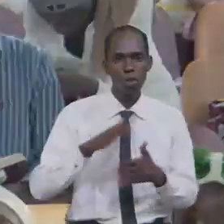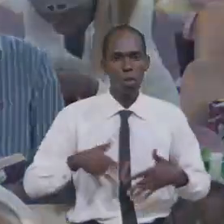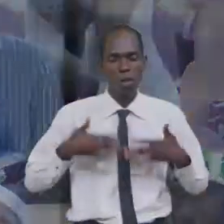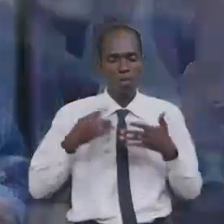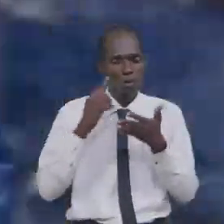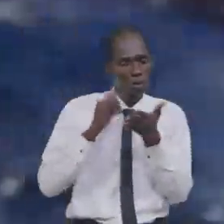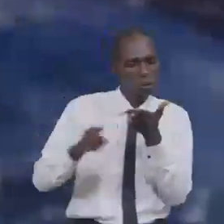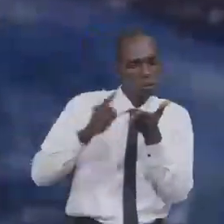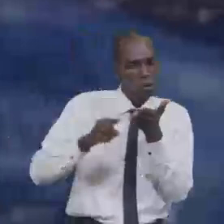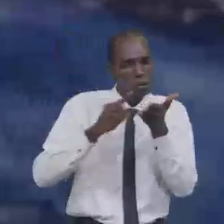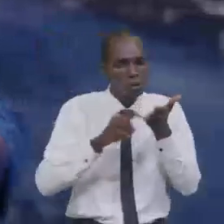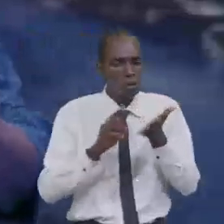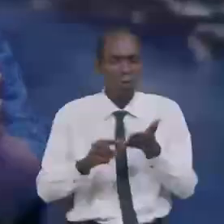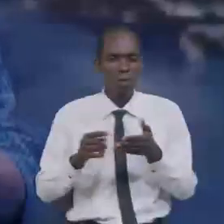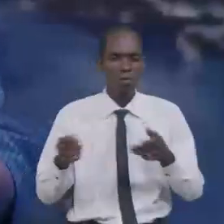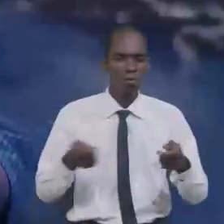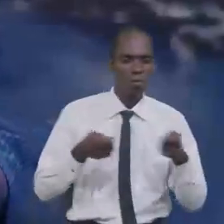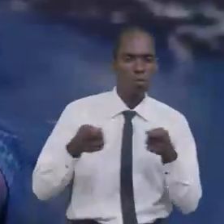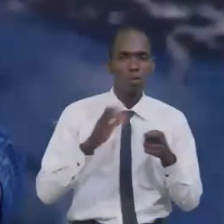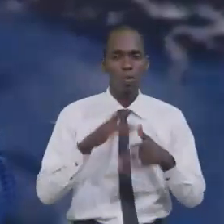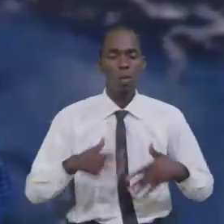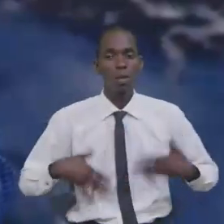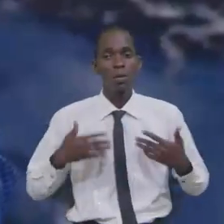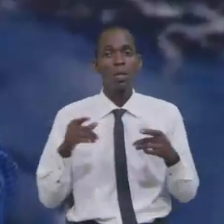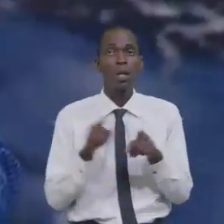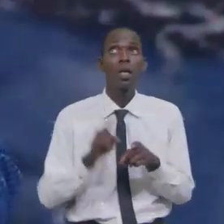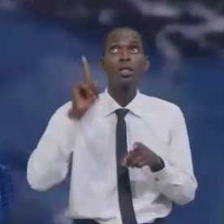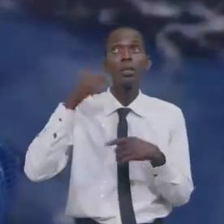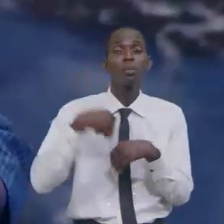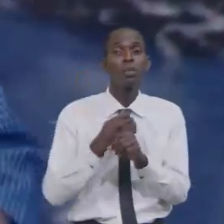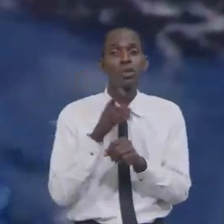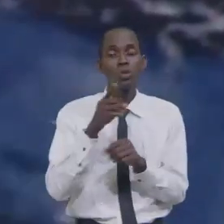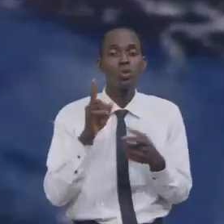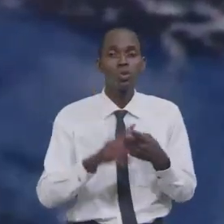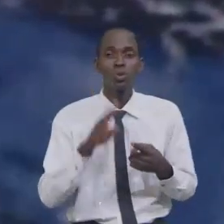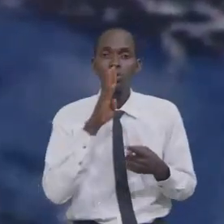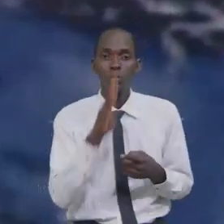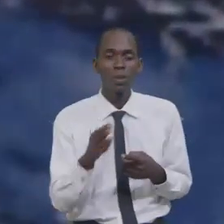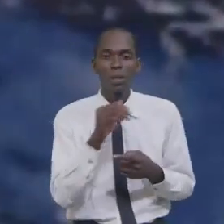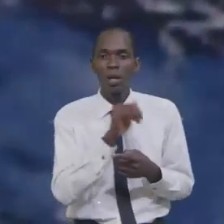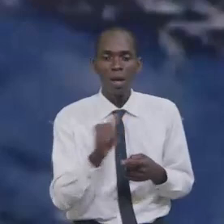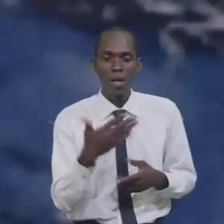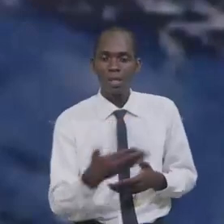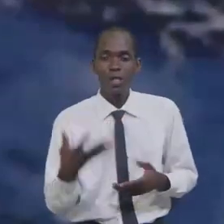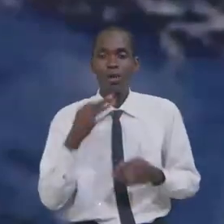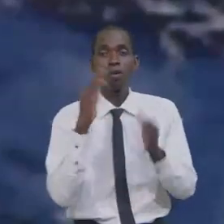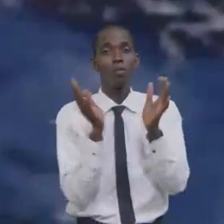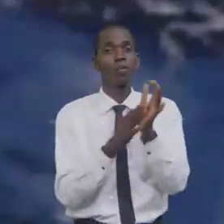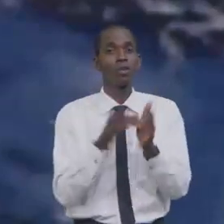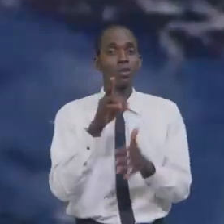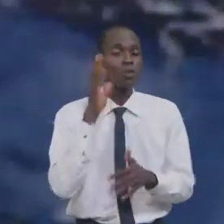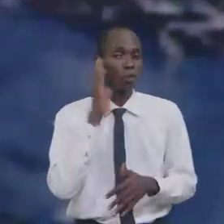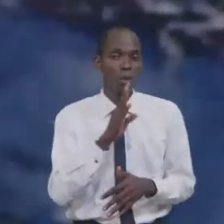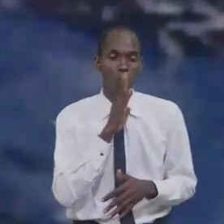he mentors your life, and as he makes you the object of praise, you are going to be from